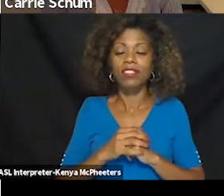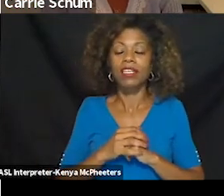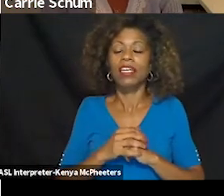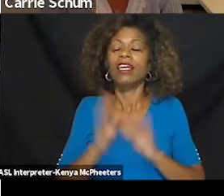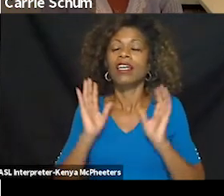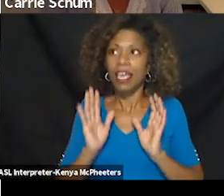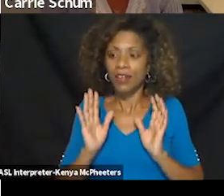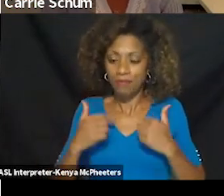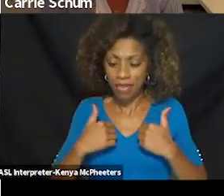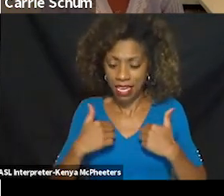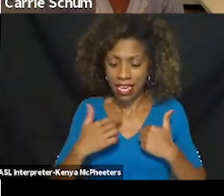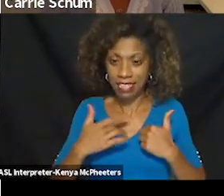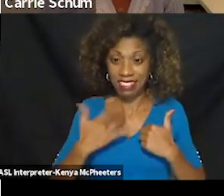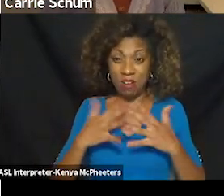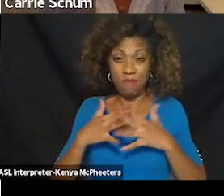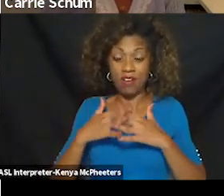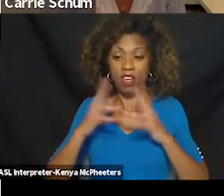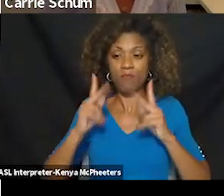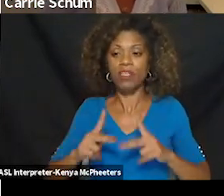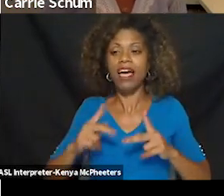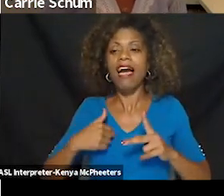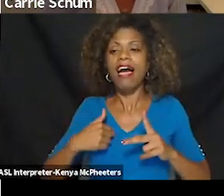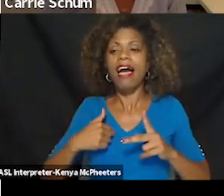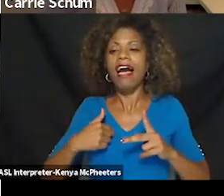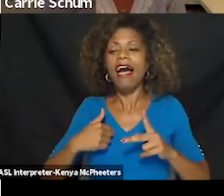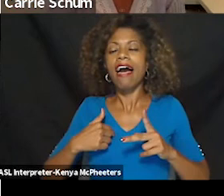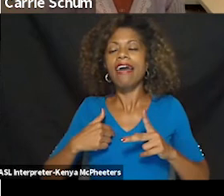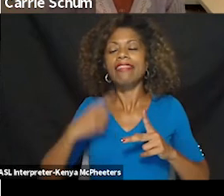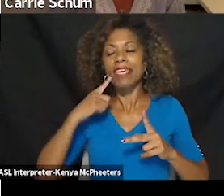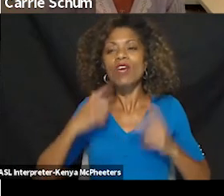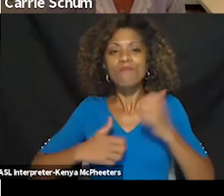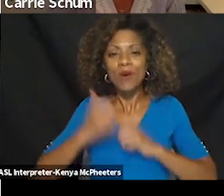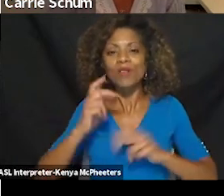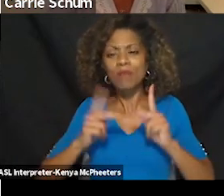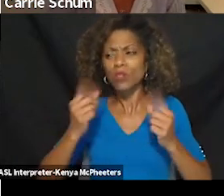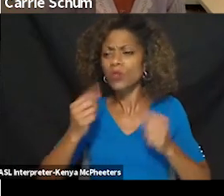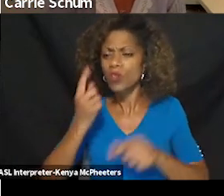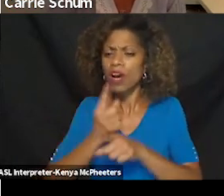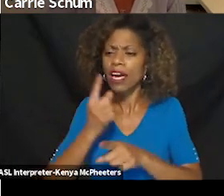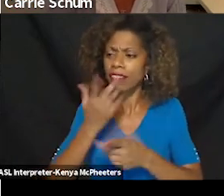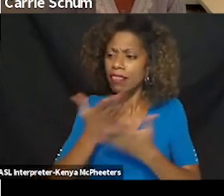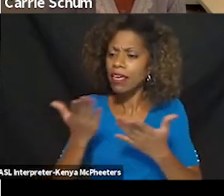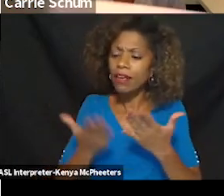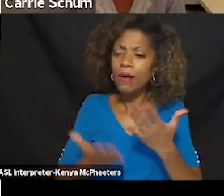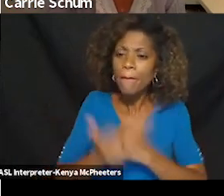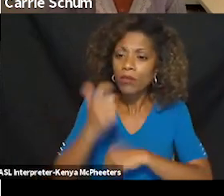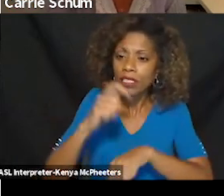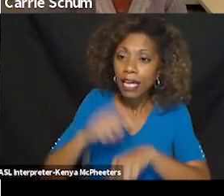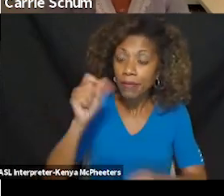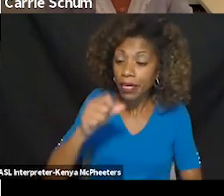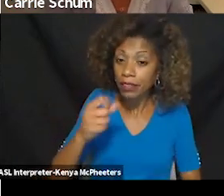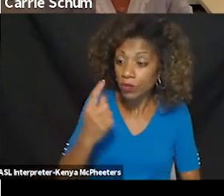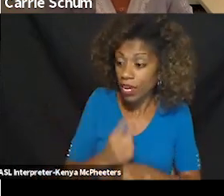wrestling with this myself, is most people are doing the right thing most of the time. And so that is a huge contrast to what we're being